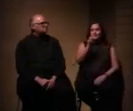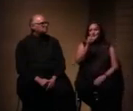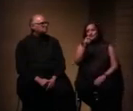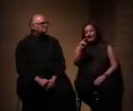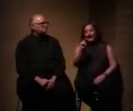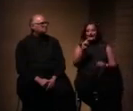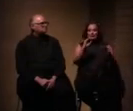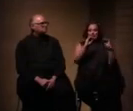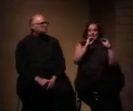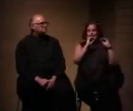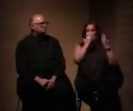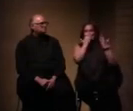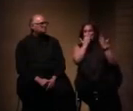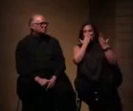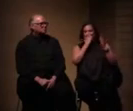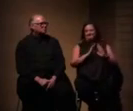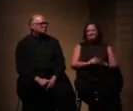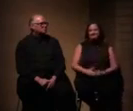learned something. Thank you.